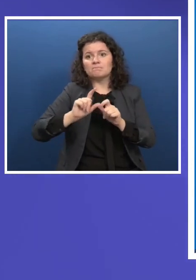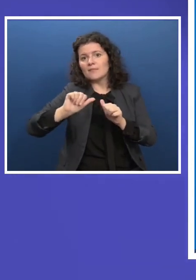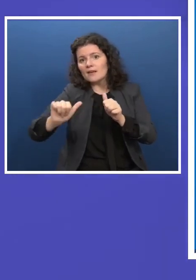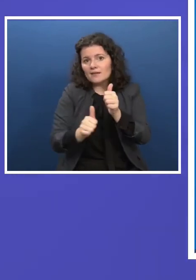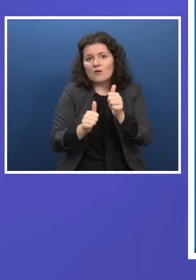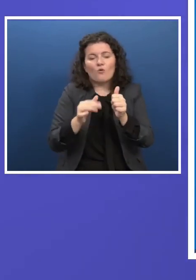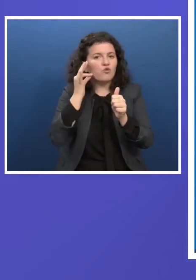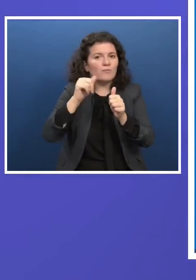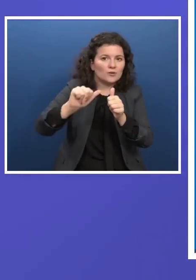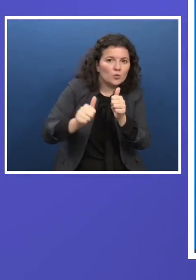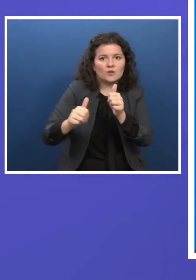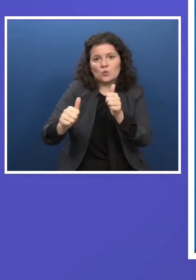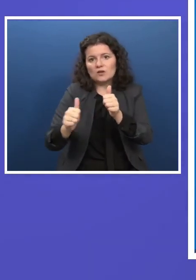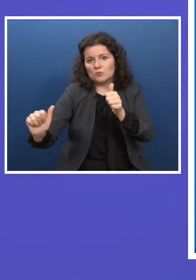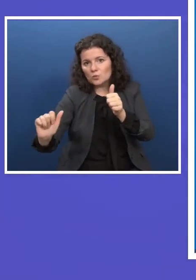working on